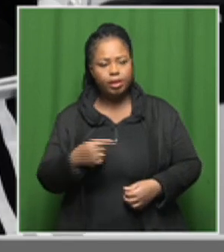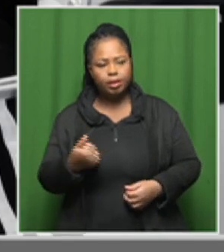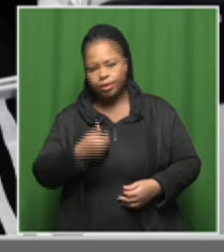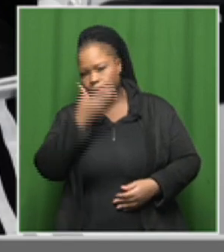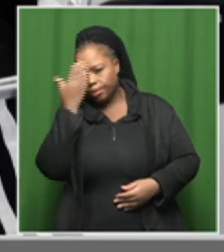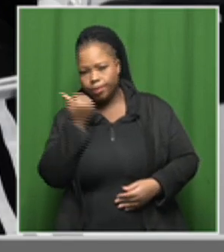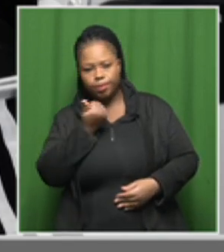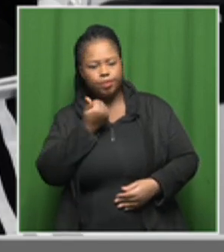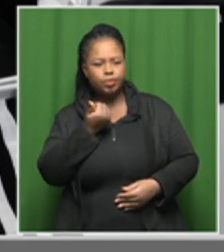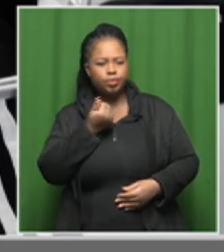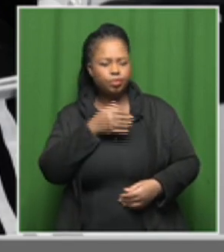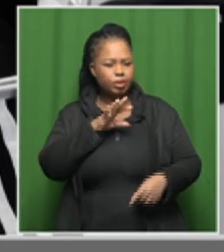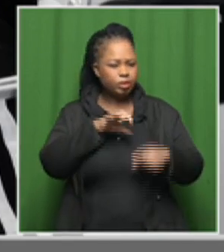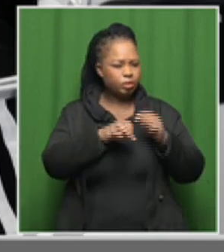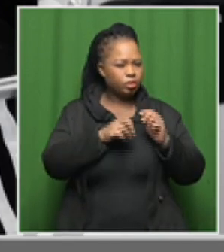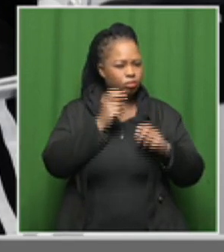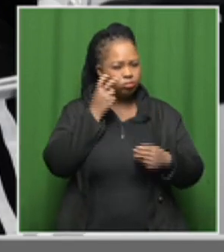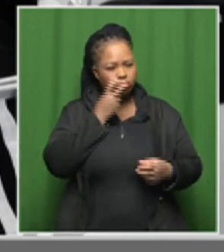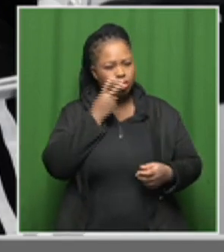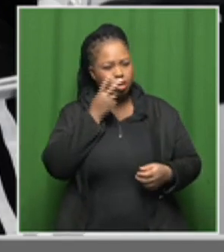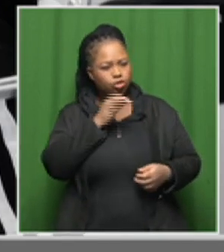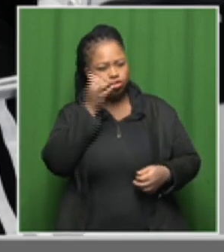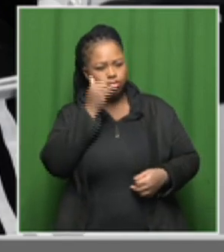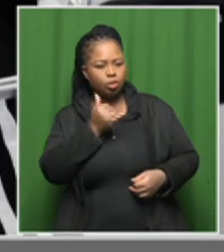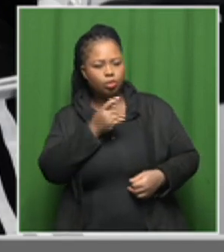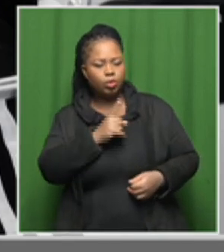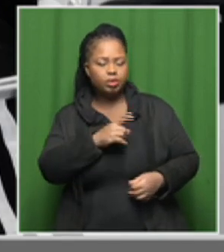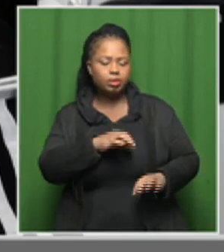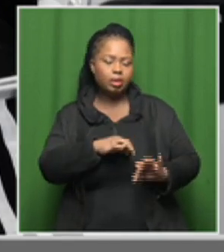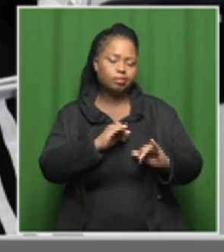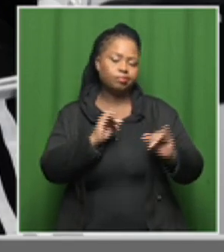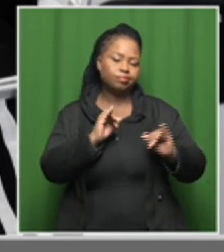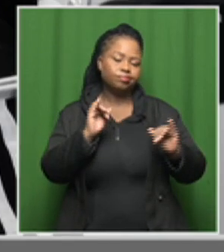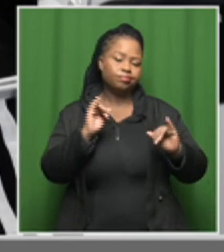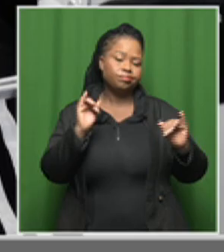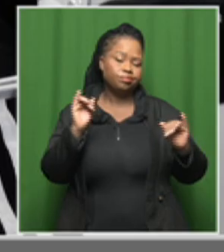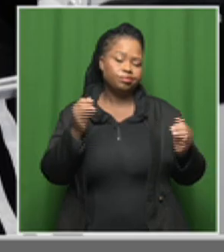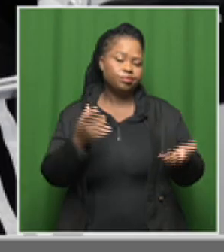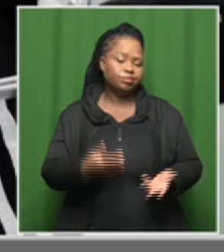don't know what to look out for, and then of course it gets more and more complex to